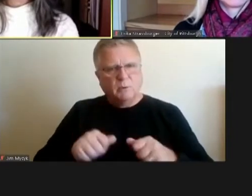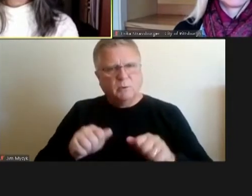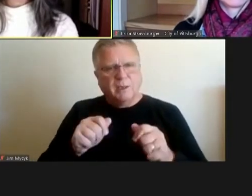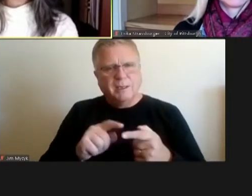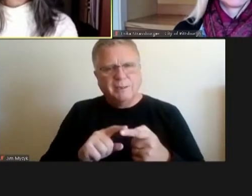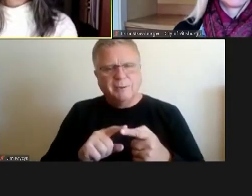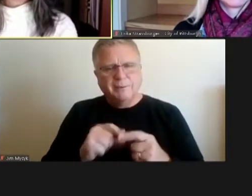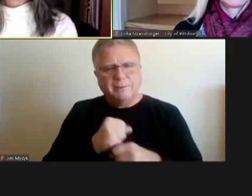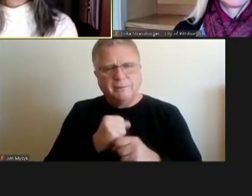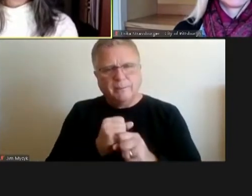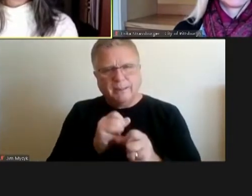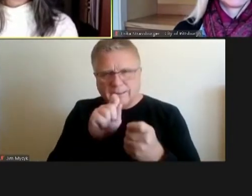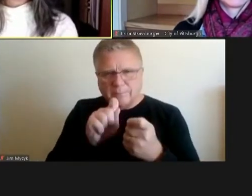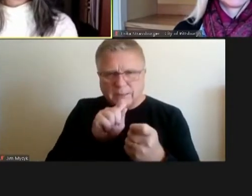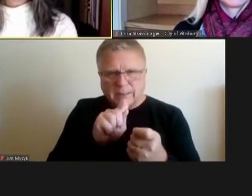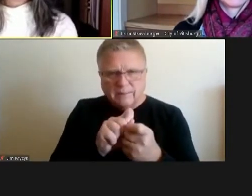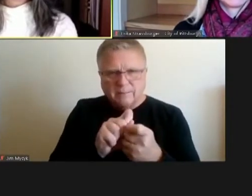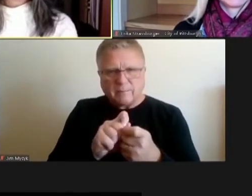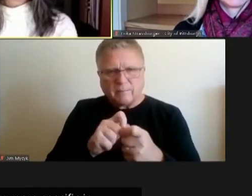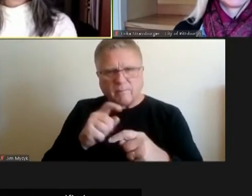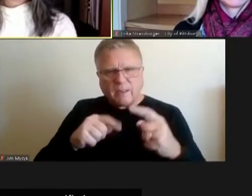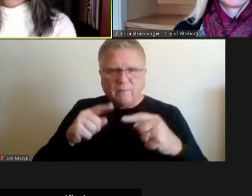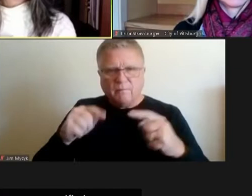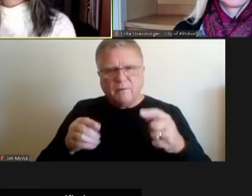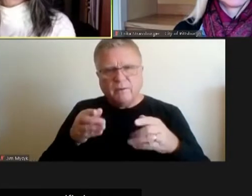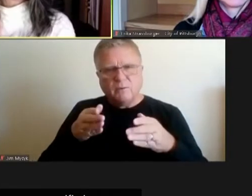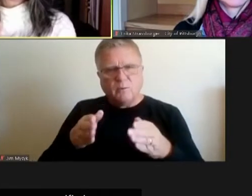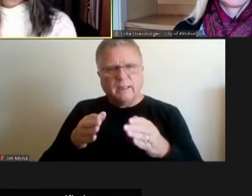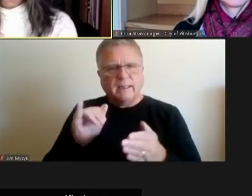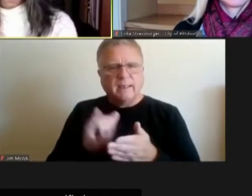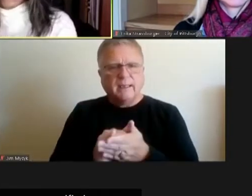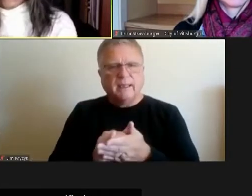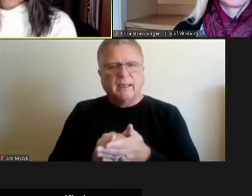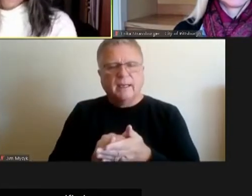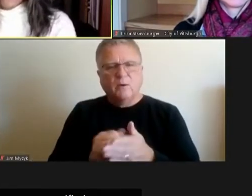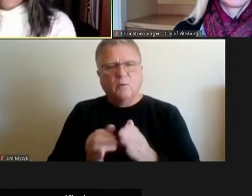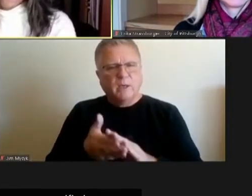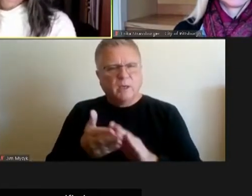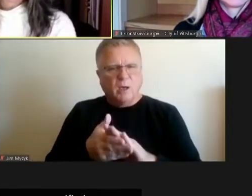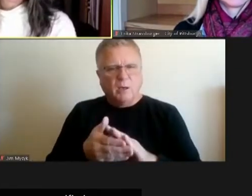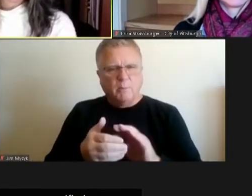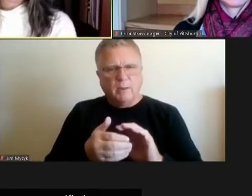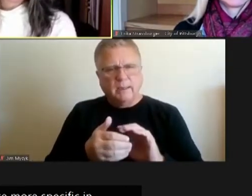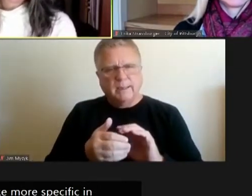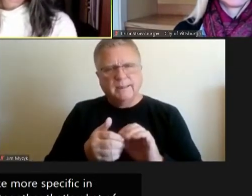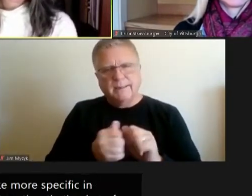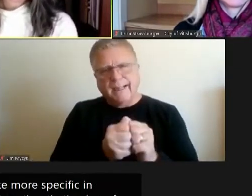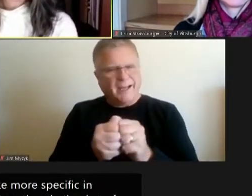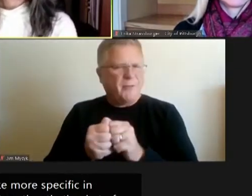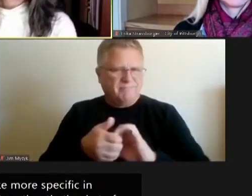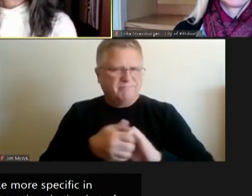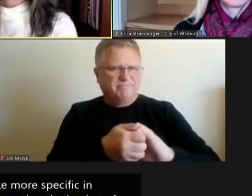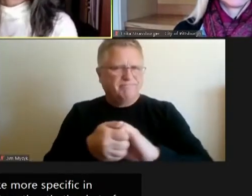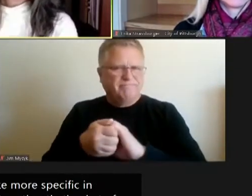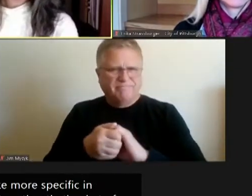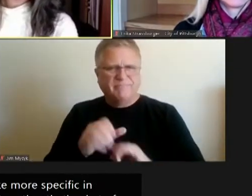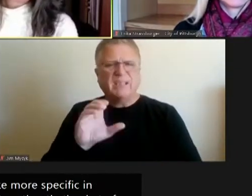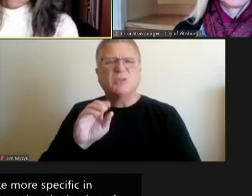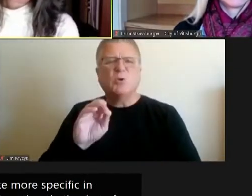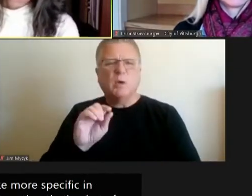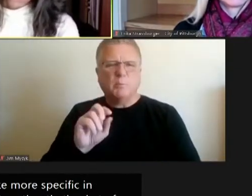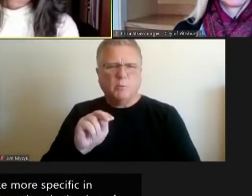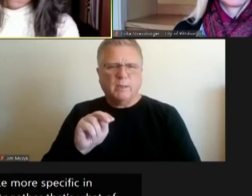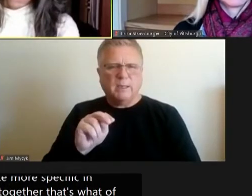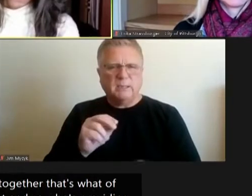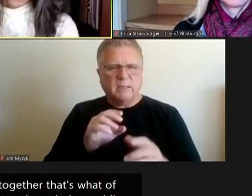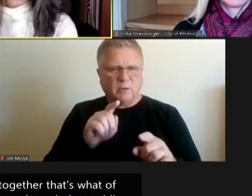make more specific the various ways that we operate together. That's what a cooperation agreement is, right? And so who's providing